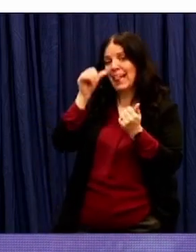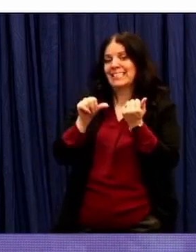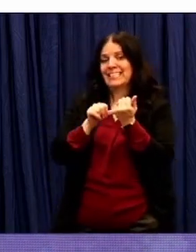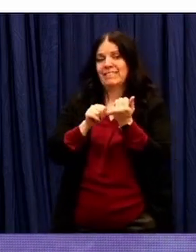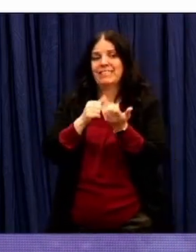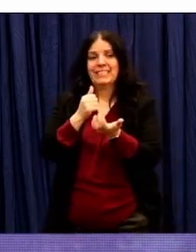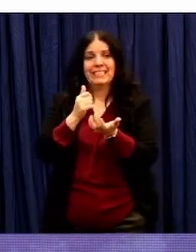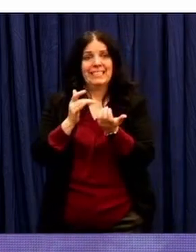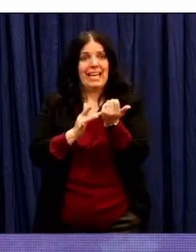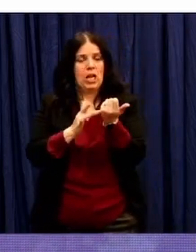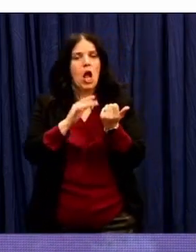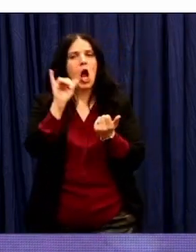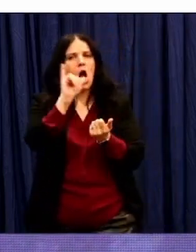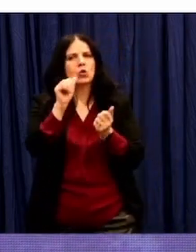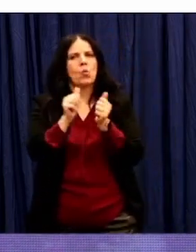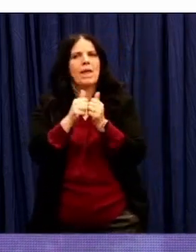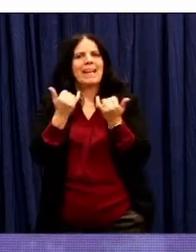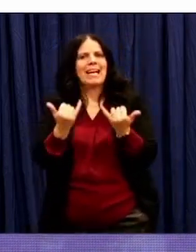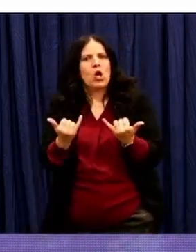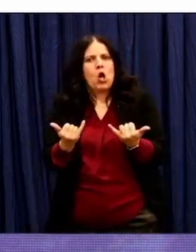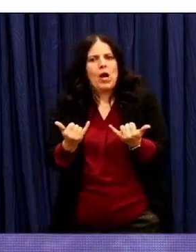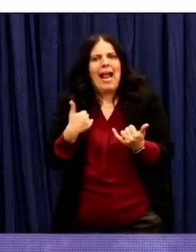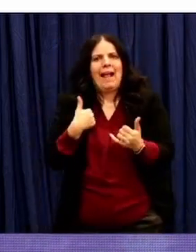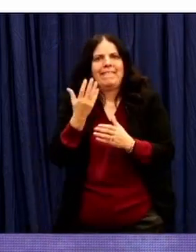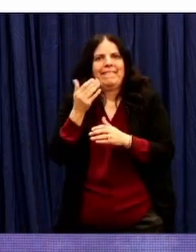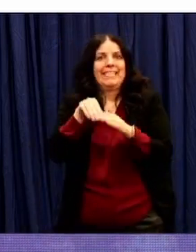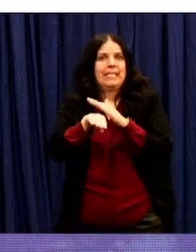along with some current accessibility gaps.